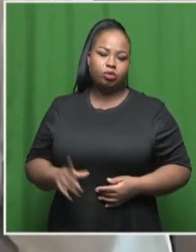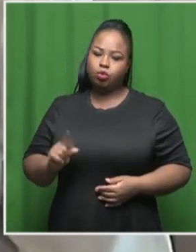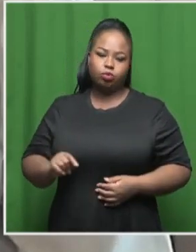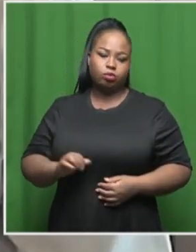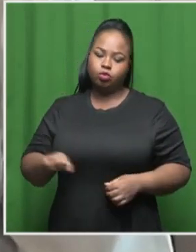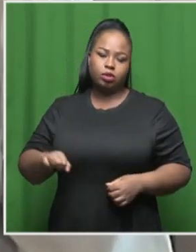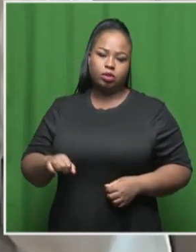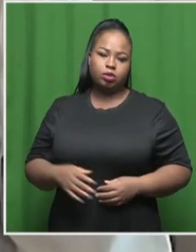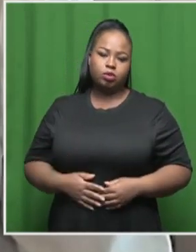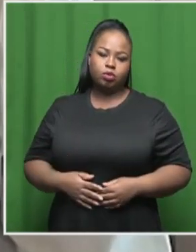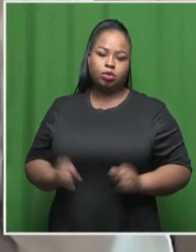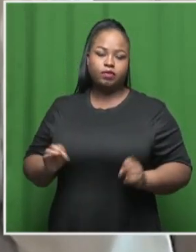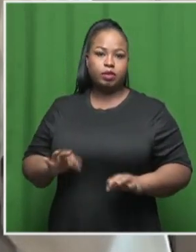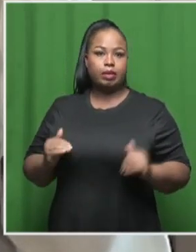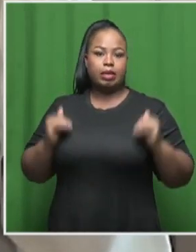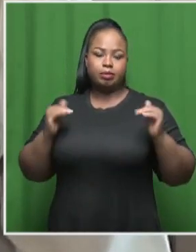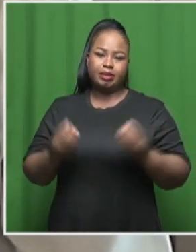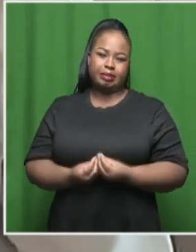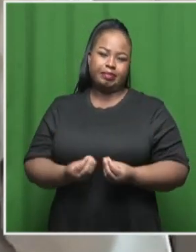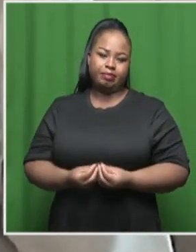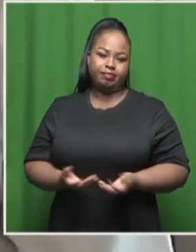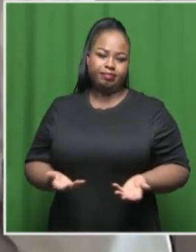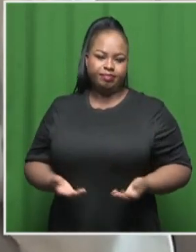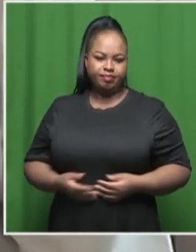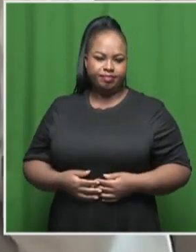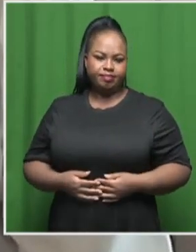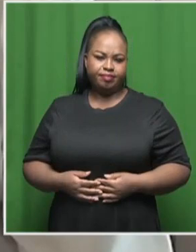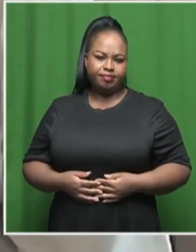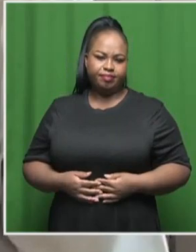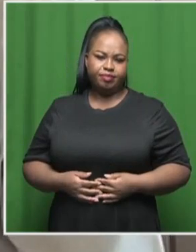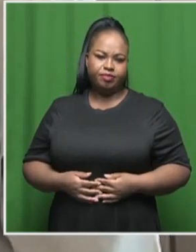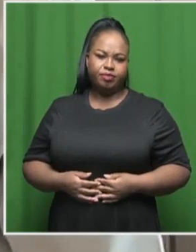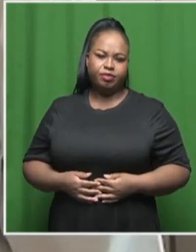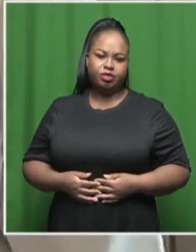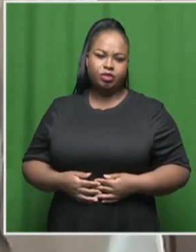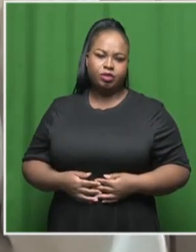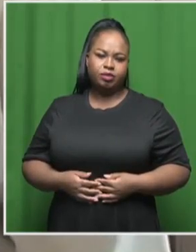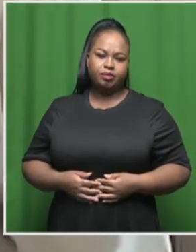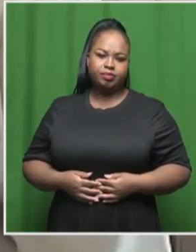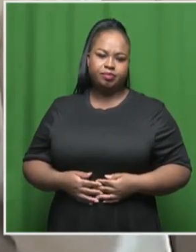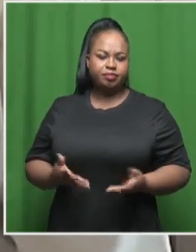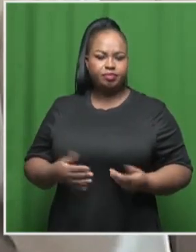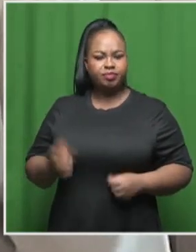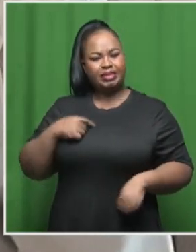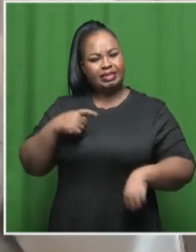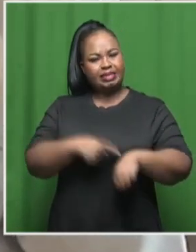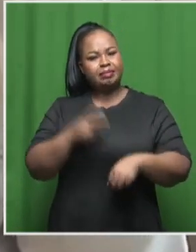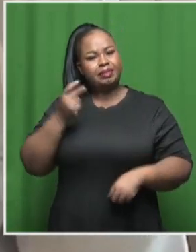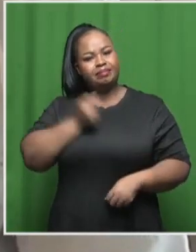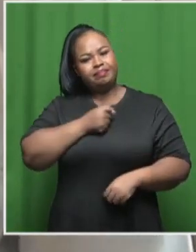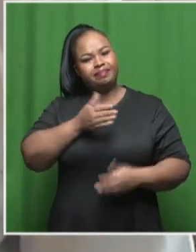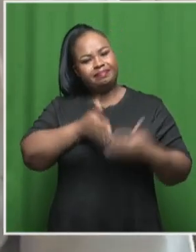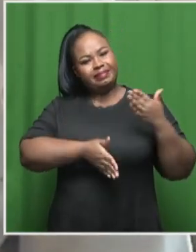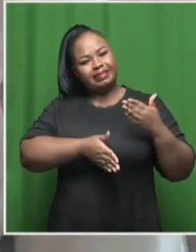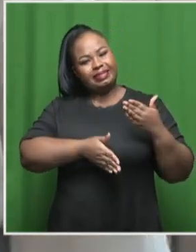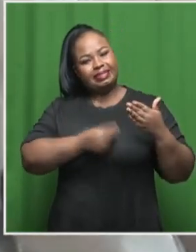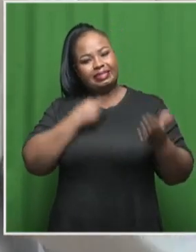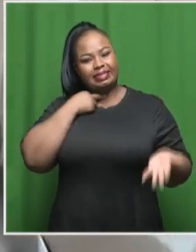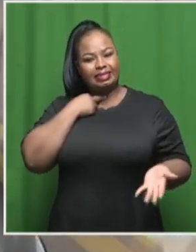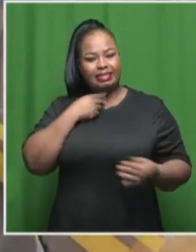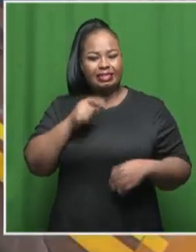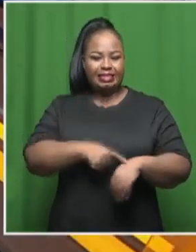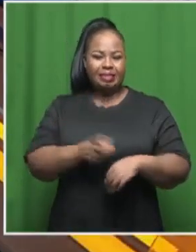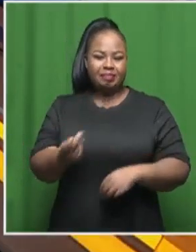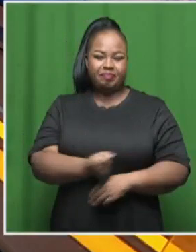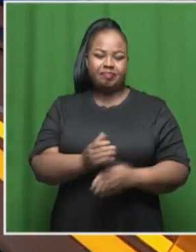it like highly impulsively and then regret it. Okay. No, I don't know. We're out of time, unfortunately. We're out of